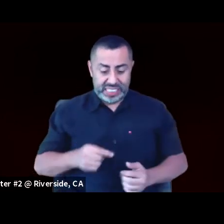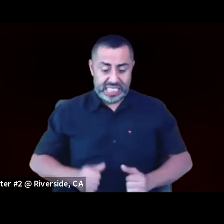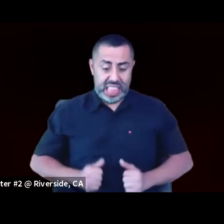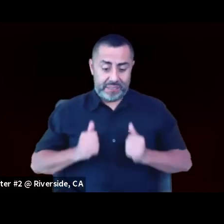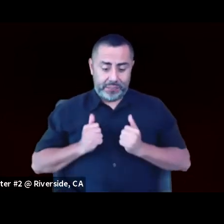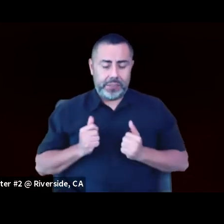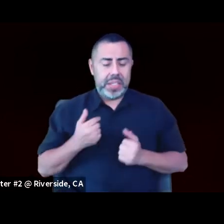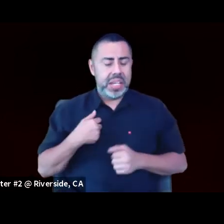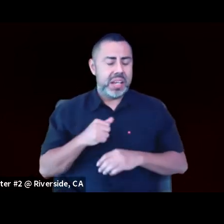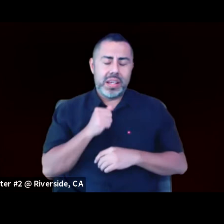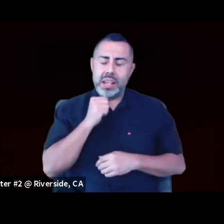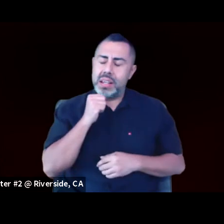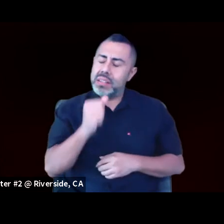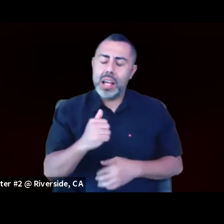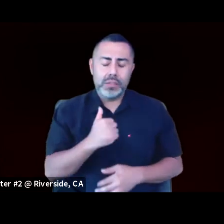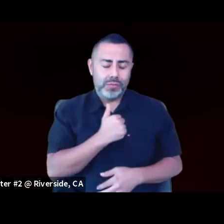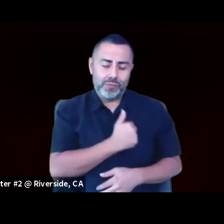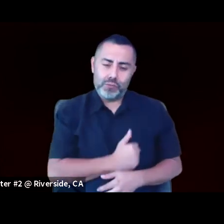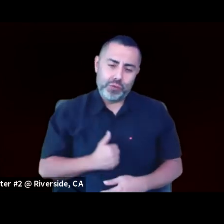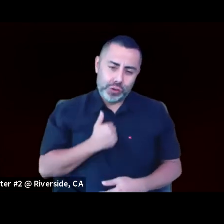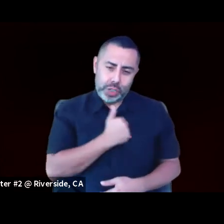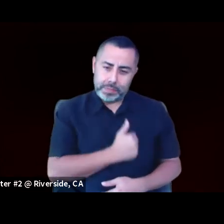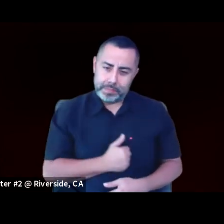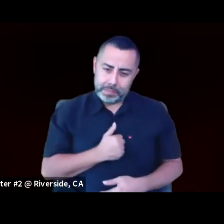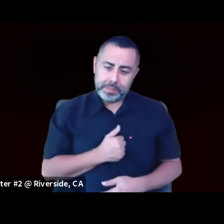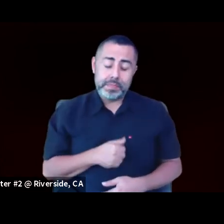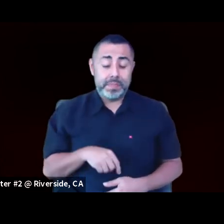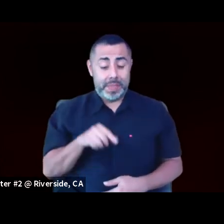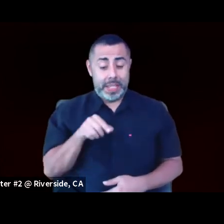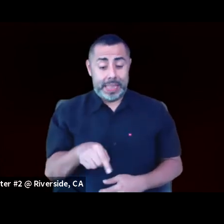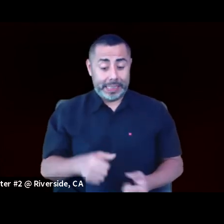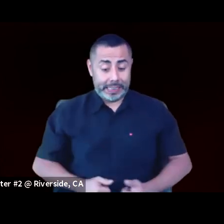A life that will resonate with my ancestors